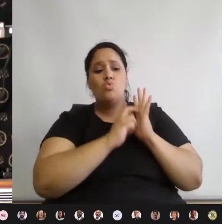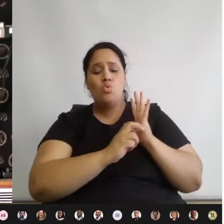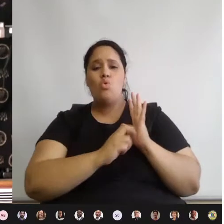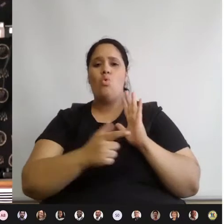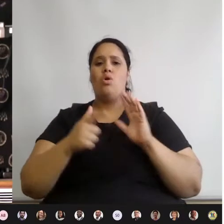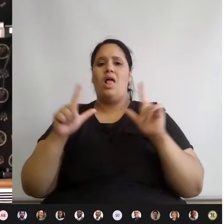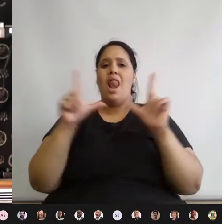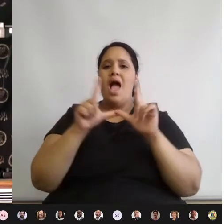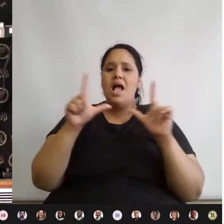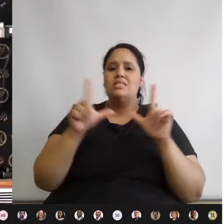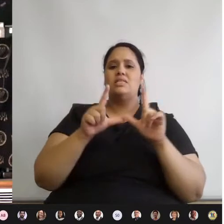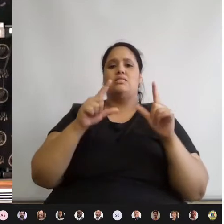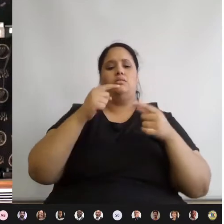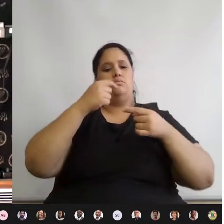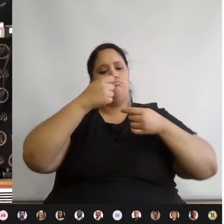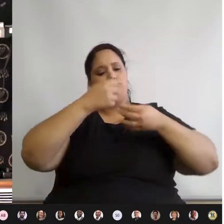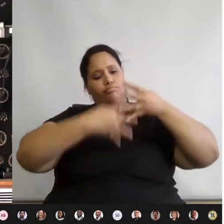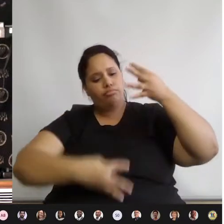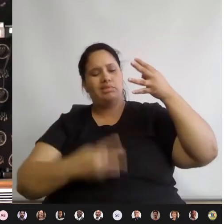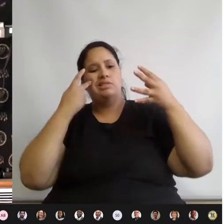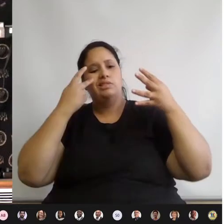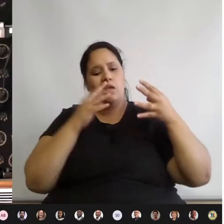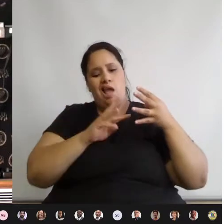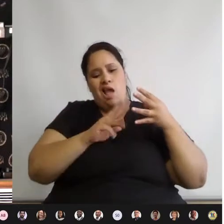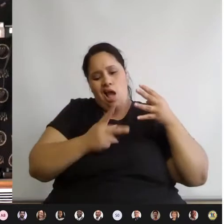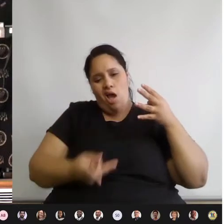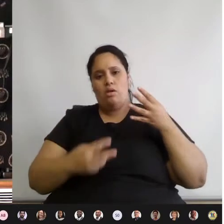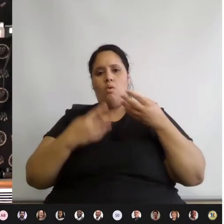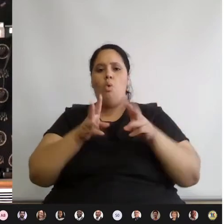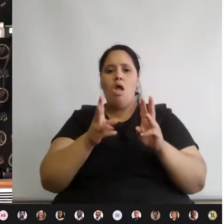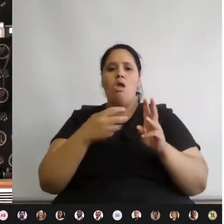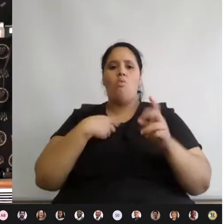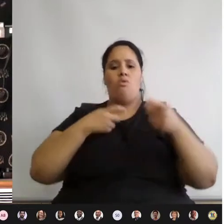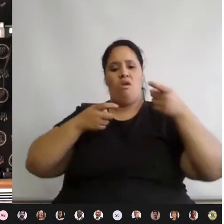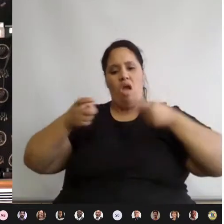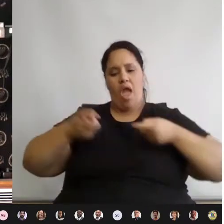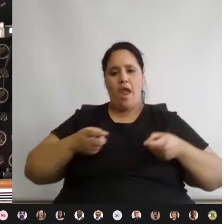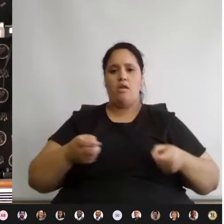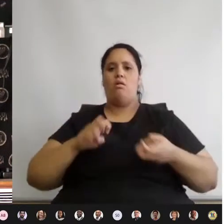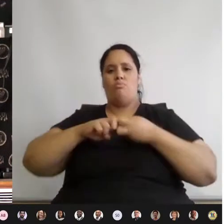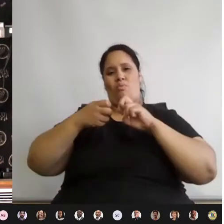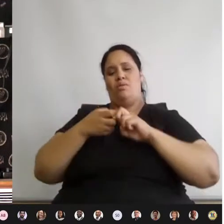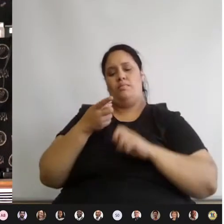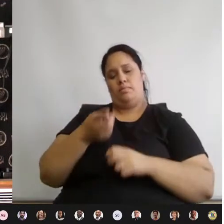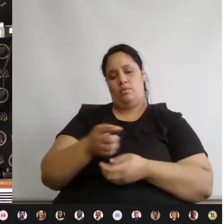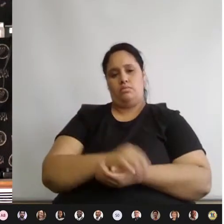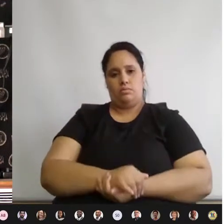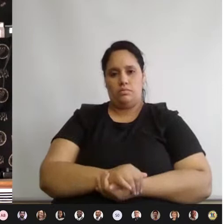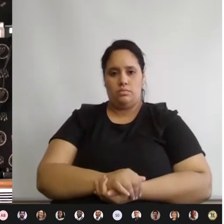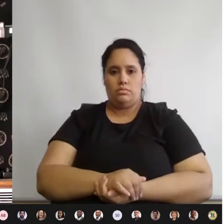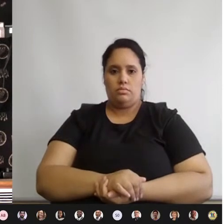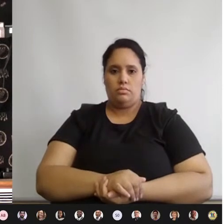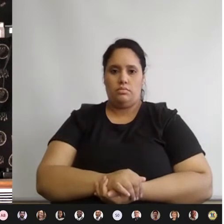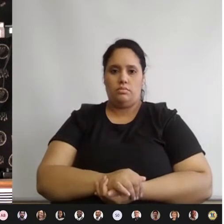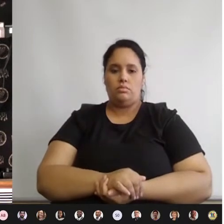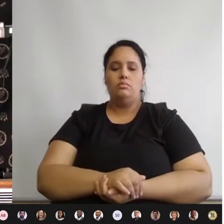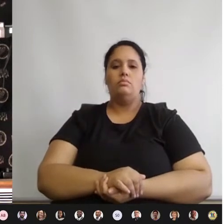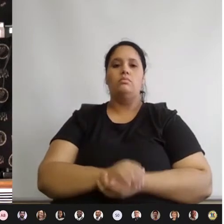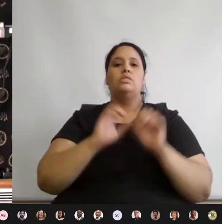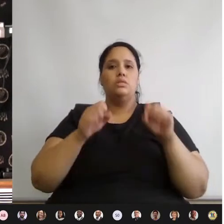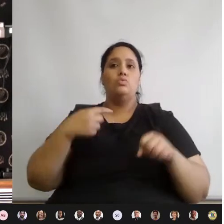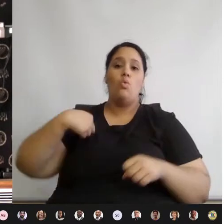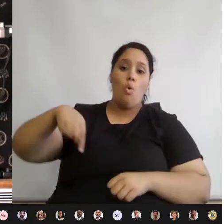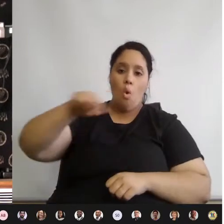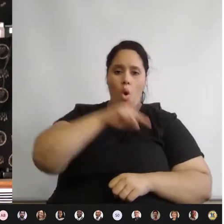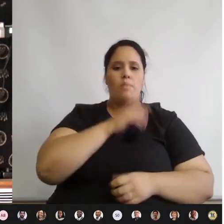licensing, he's going to look at different mechanisms that we actually deal with this problem. And of course, I think we all need to make sure that we're